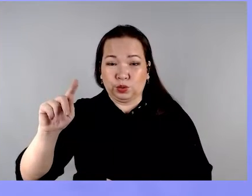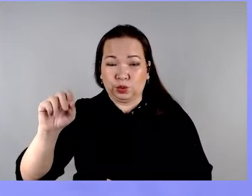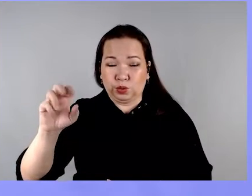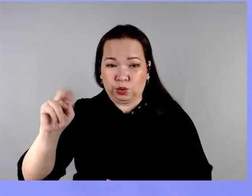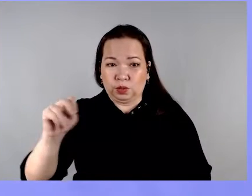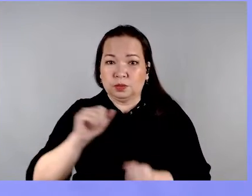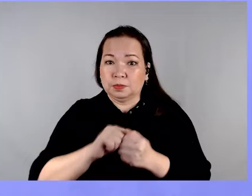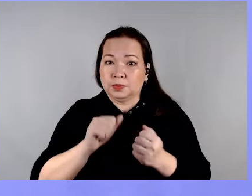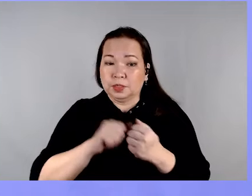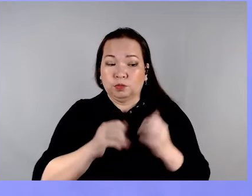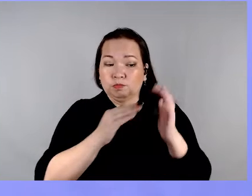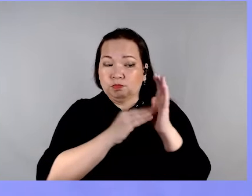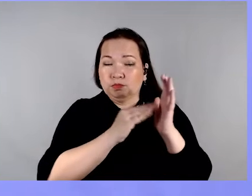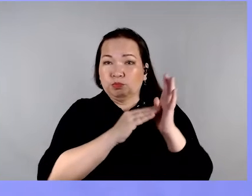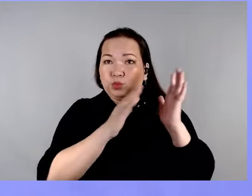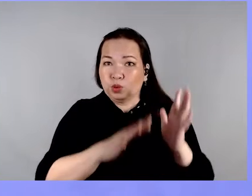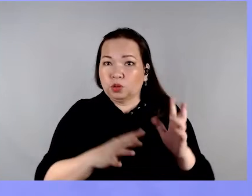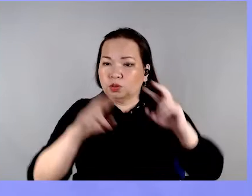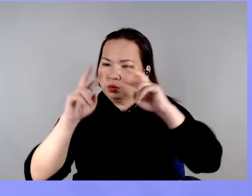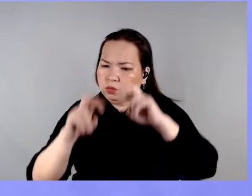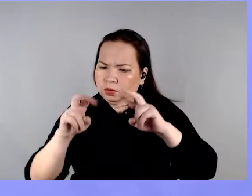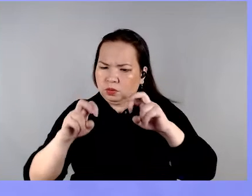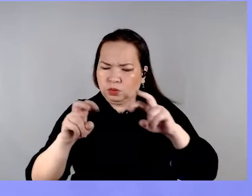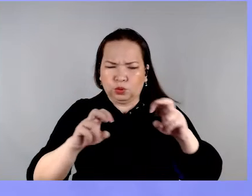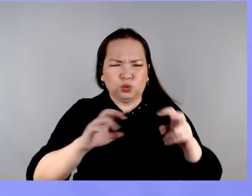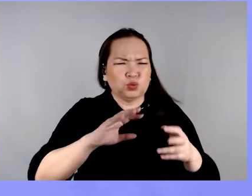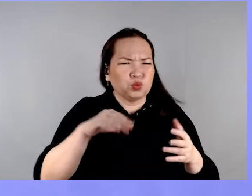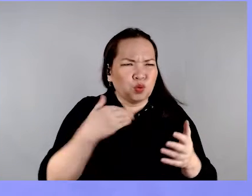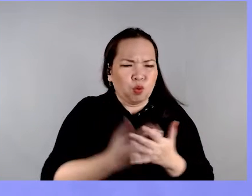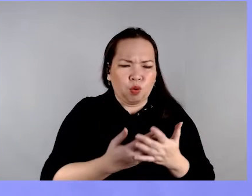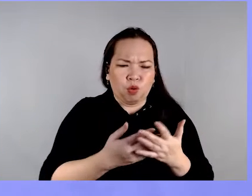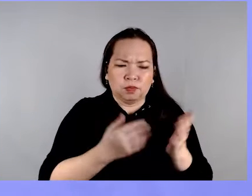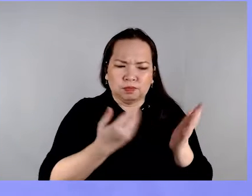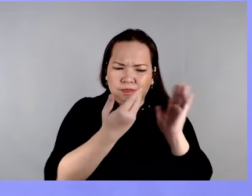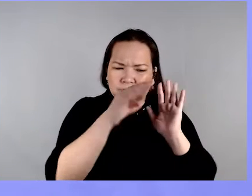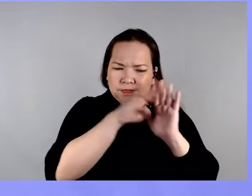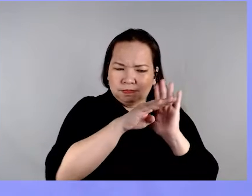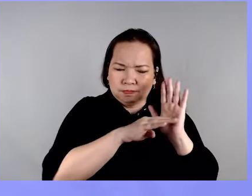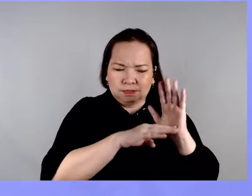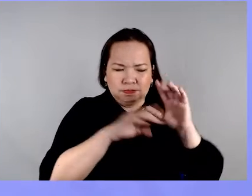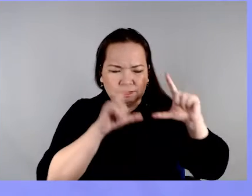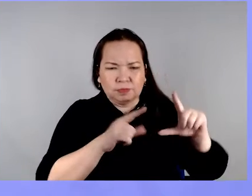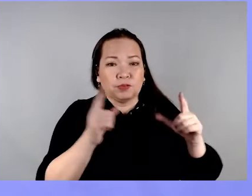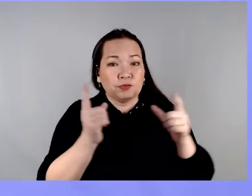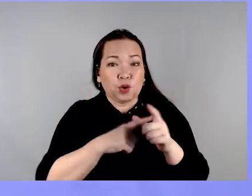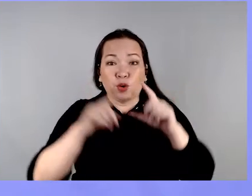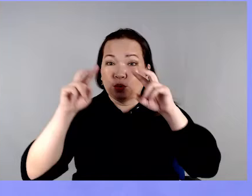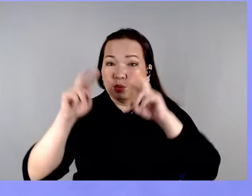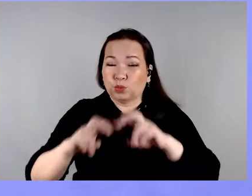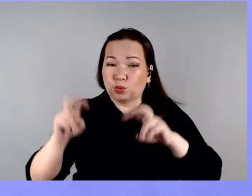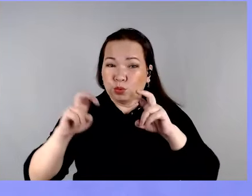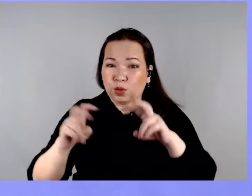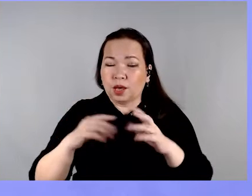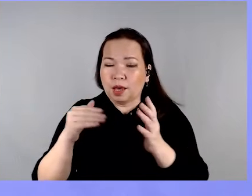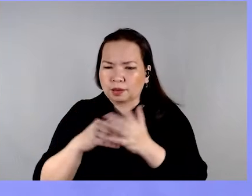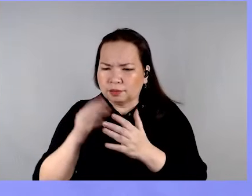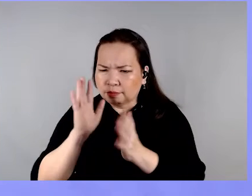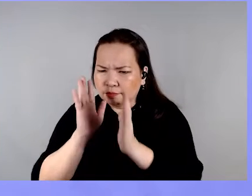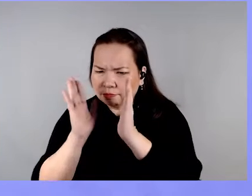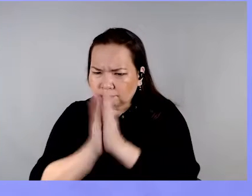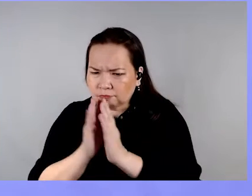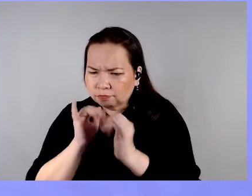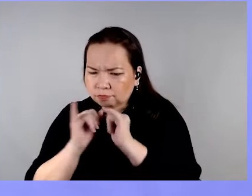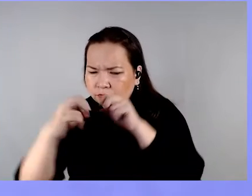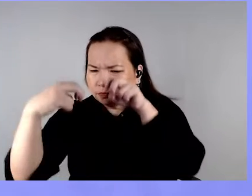of prosecutors to investigate and or cause to investigate all charges brought before them, to conduct preliminary investigations